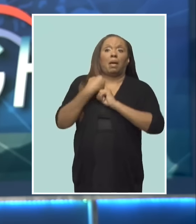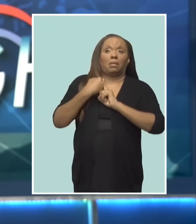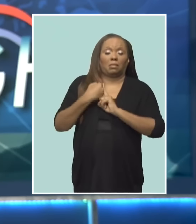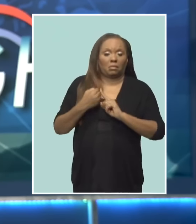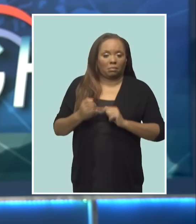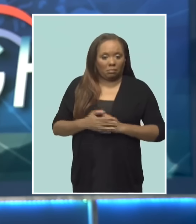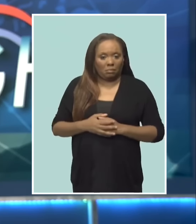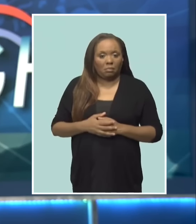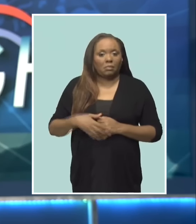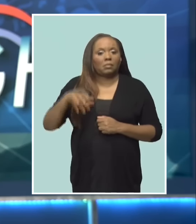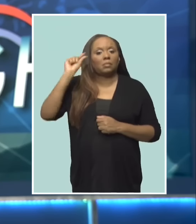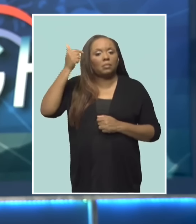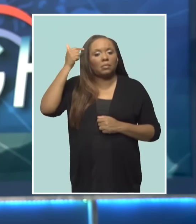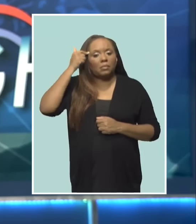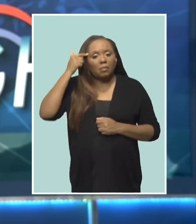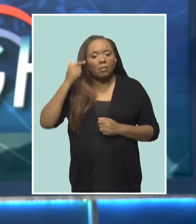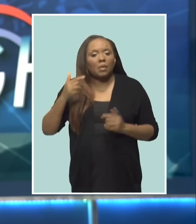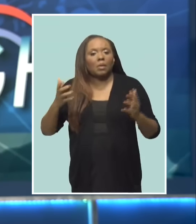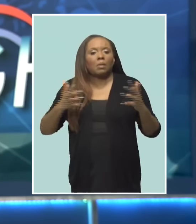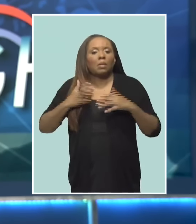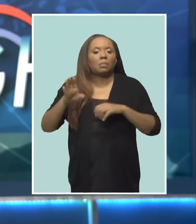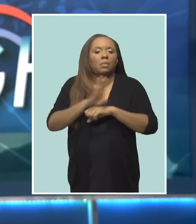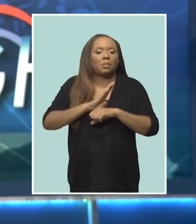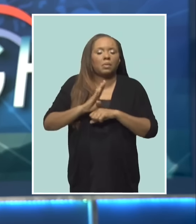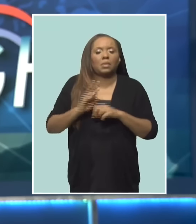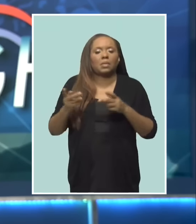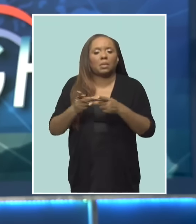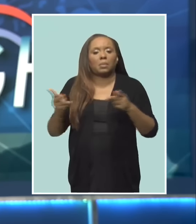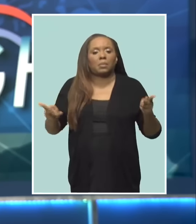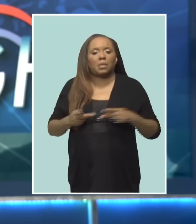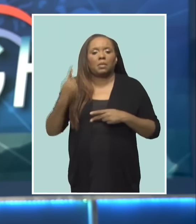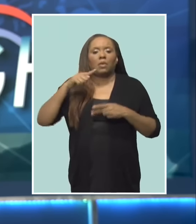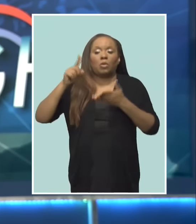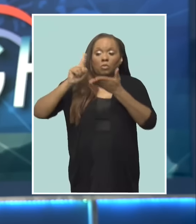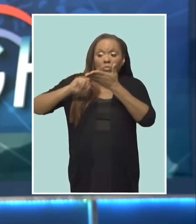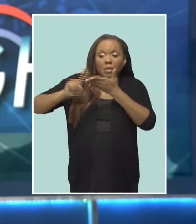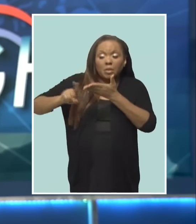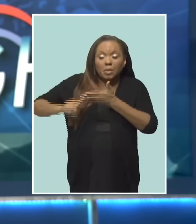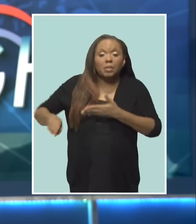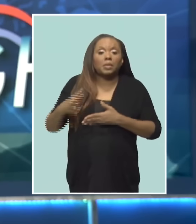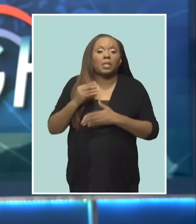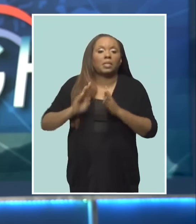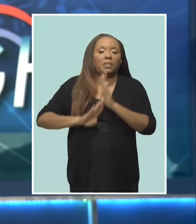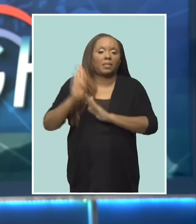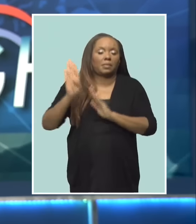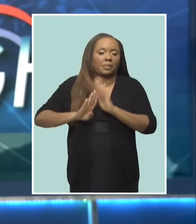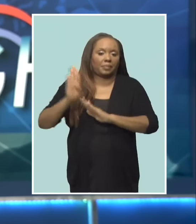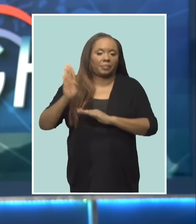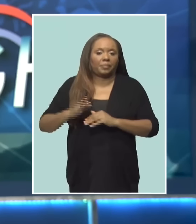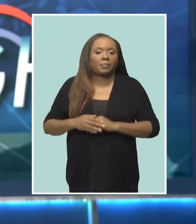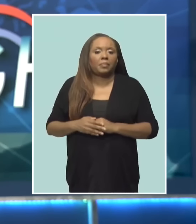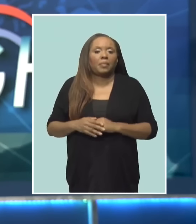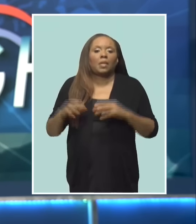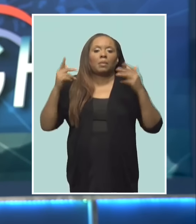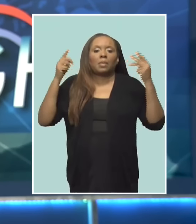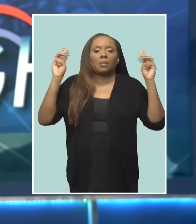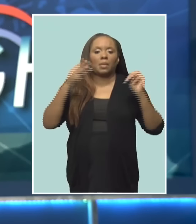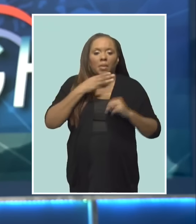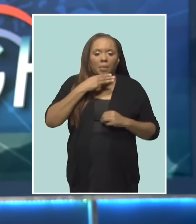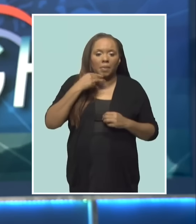working to position Barbados as a global hub for research and development. Prime Minister Mia Amor-Motley says Barbados has been intentional